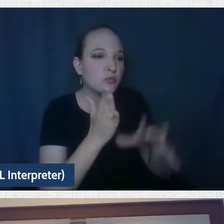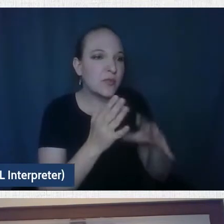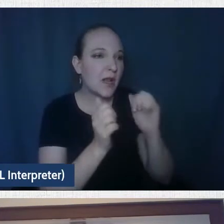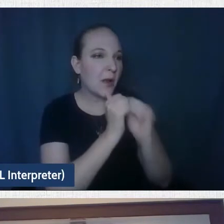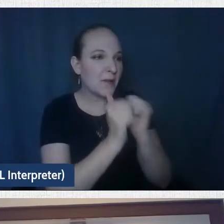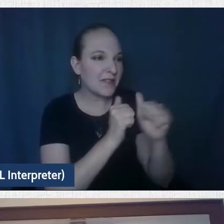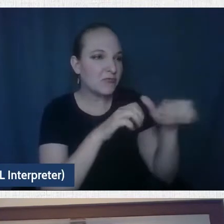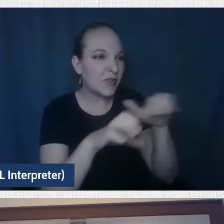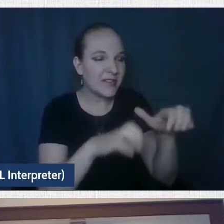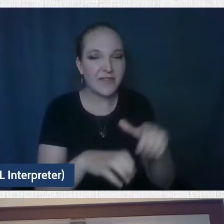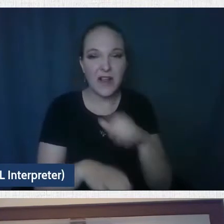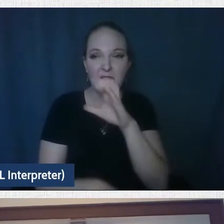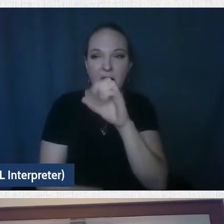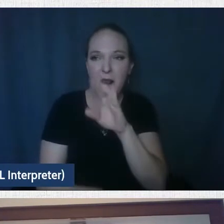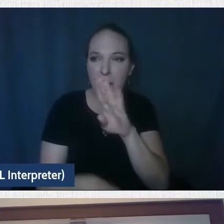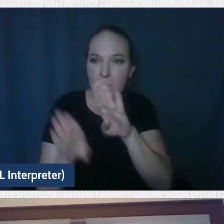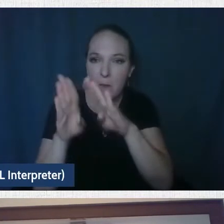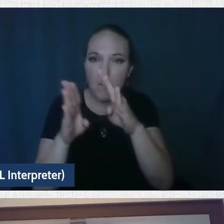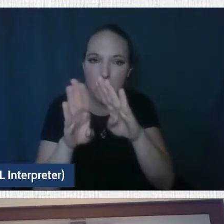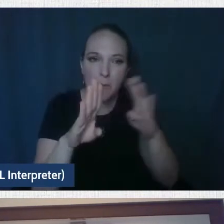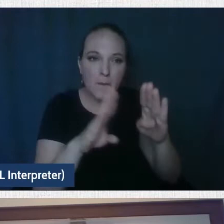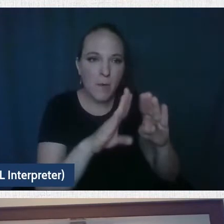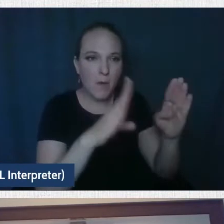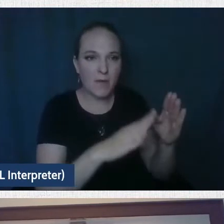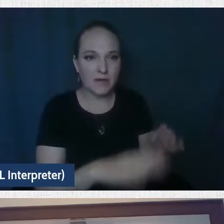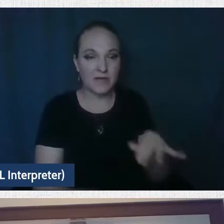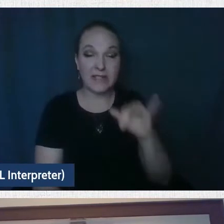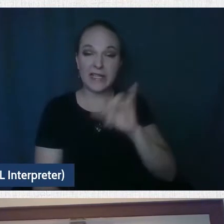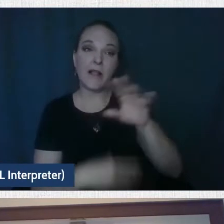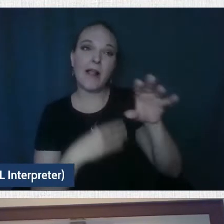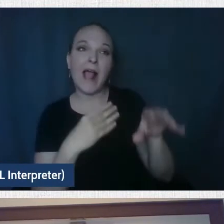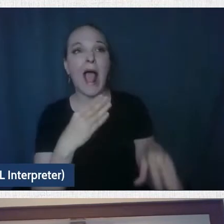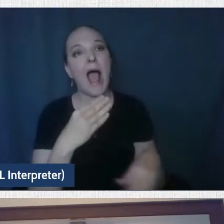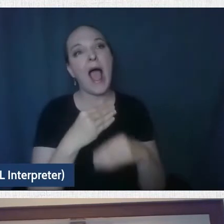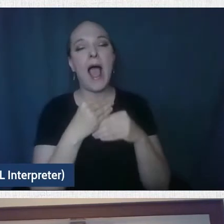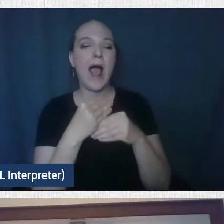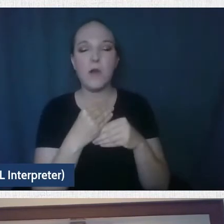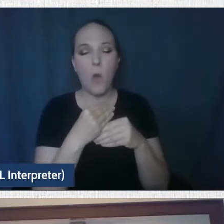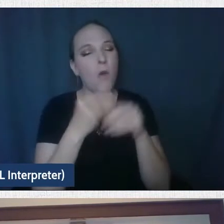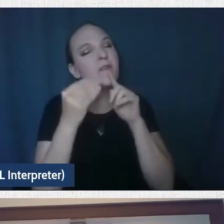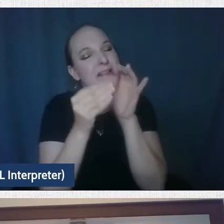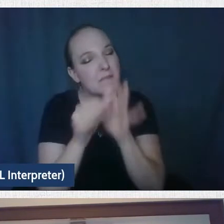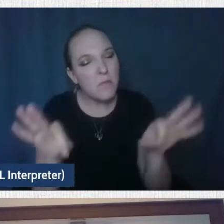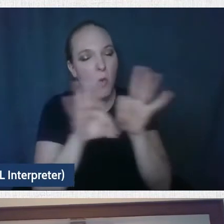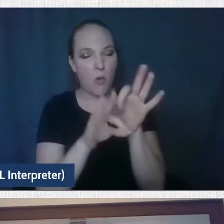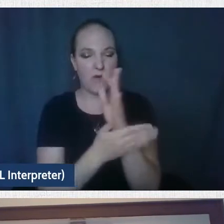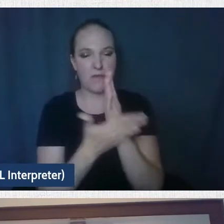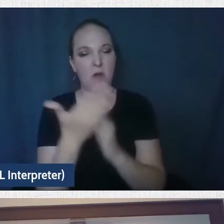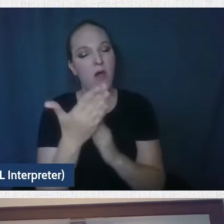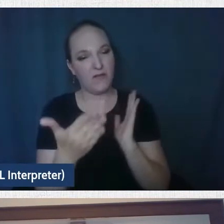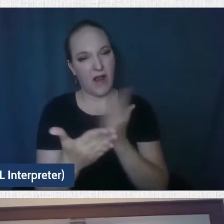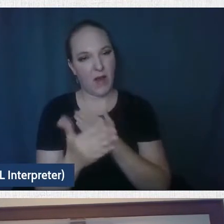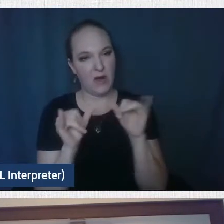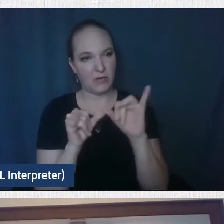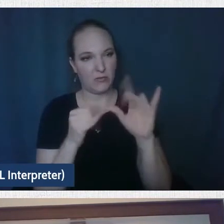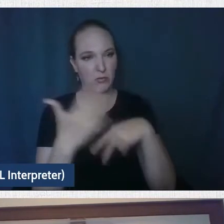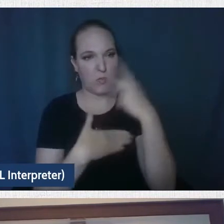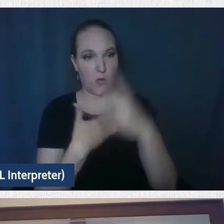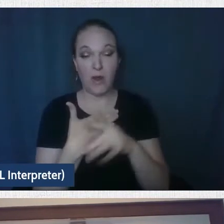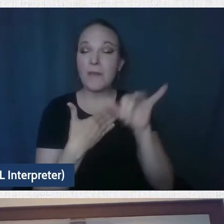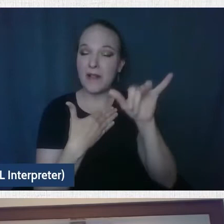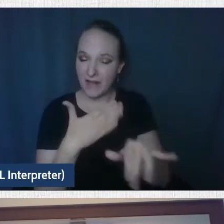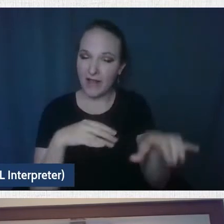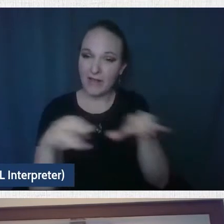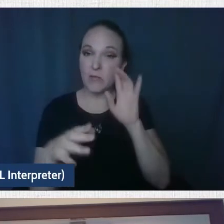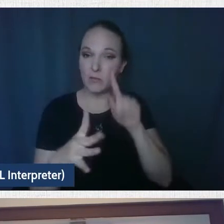all know how incredibly important. These aren't an add-on to engineering, they're an essential component. So we've got those activities starting up again.